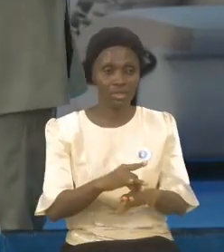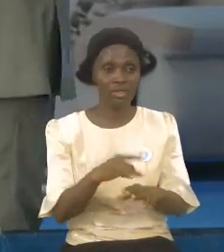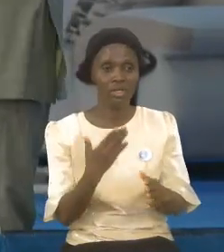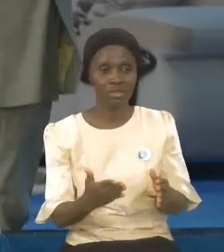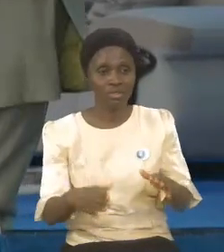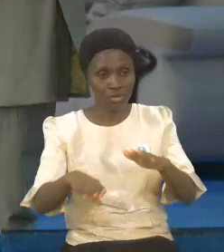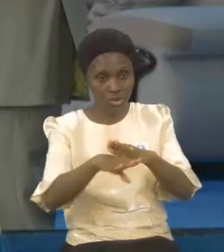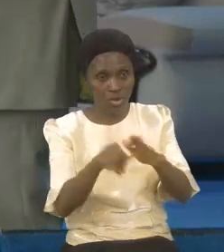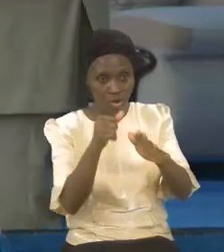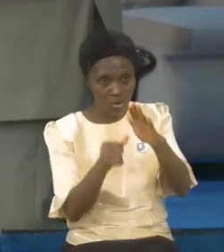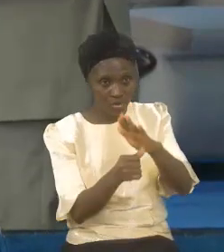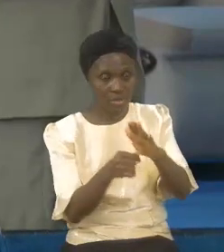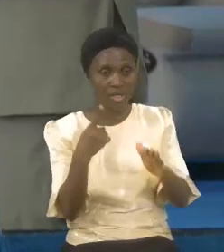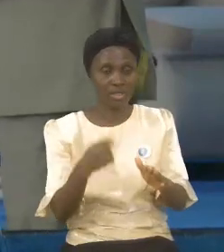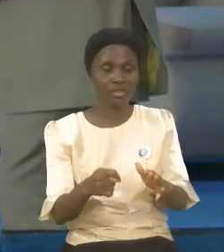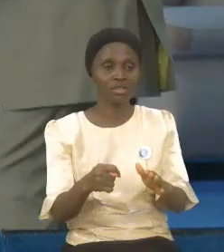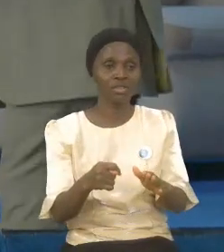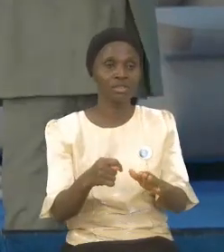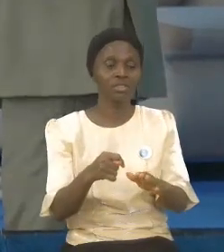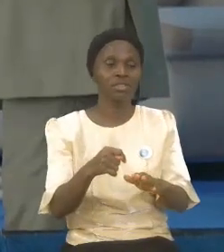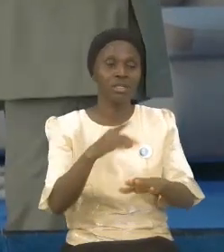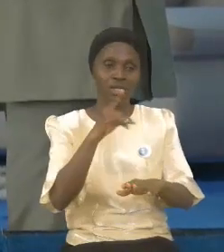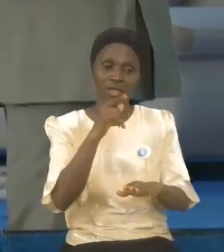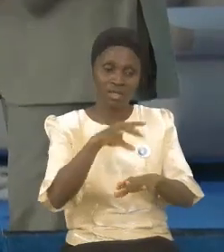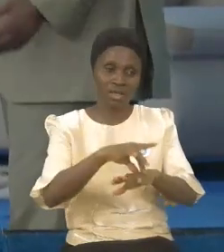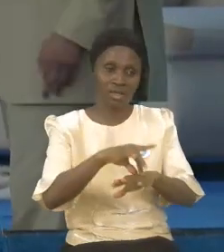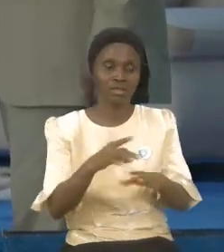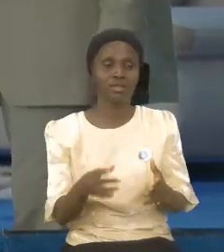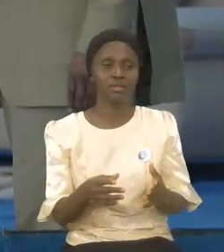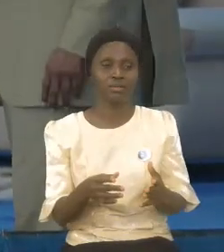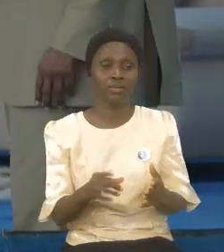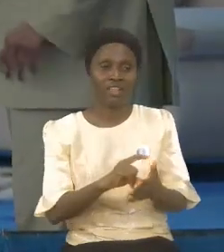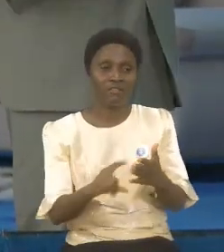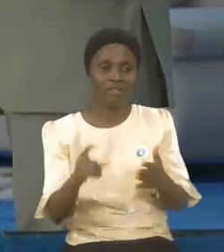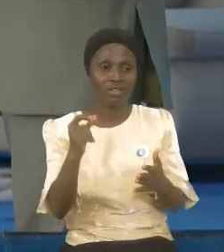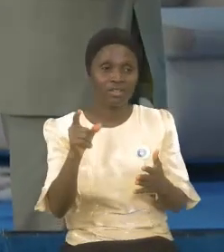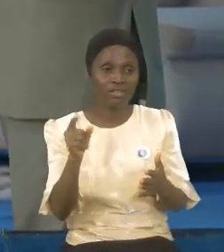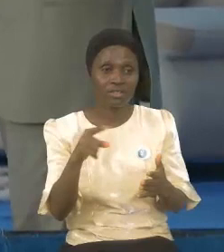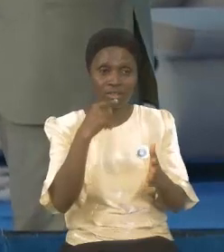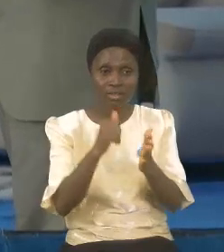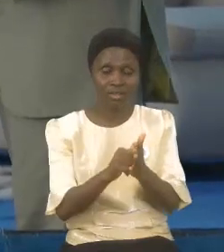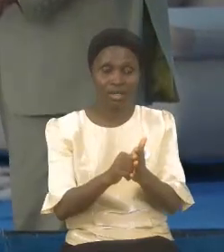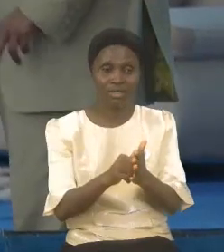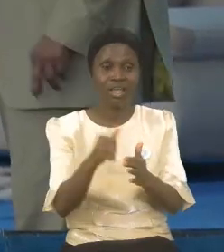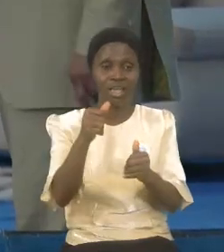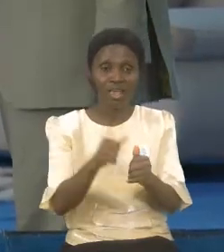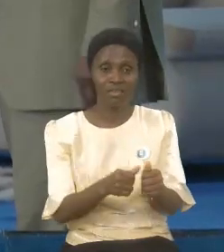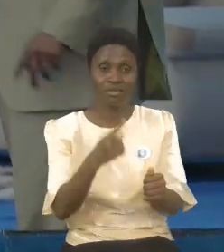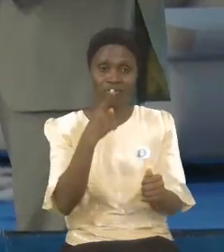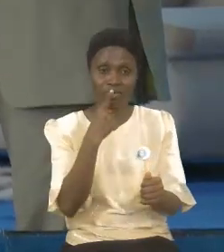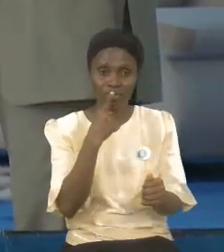under the earth. And then in verse 11, it tells us, and that every tongue should confess